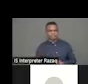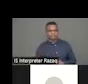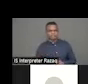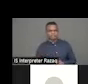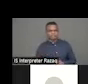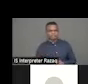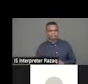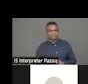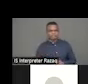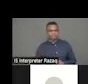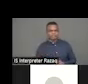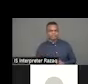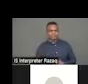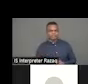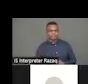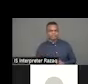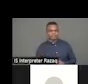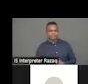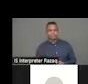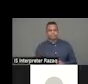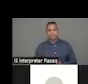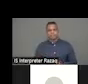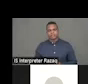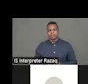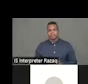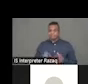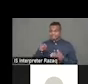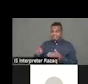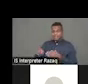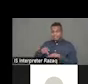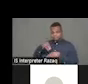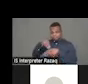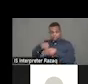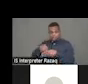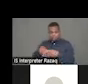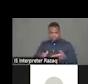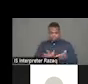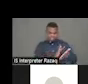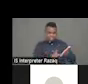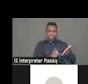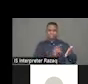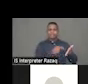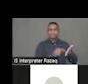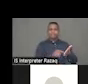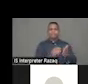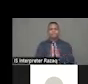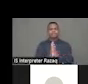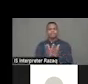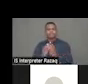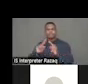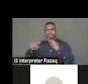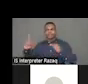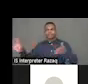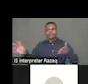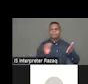primarily to support learners with visual impairment, but also learners with print disabilities, using